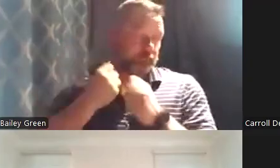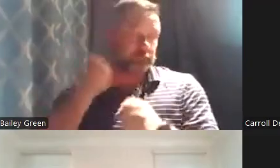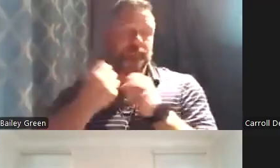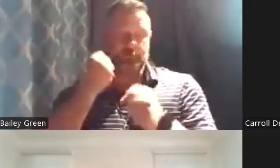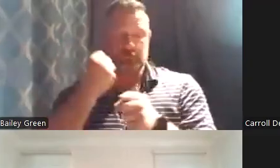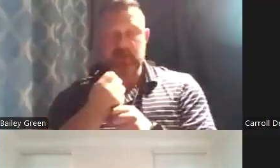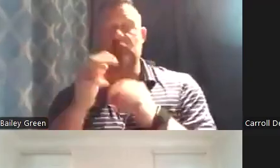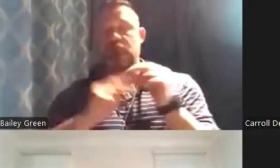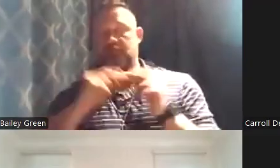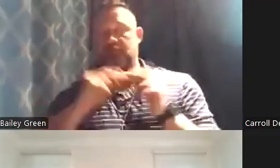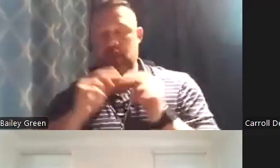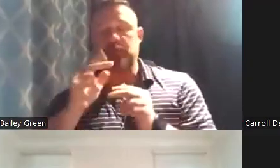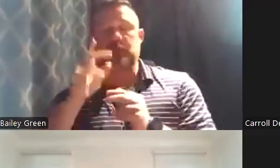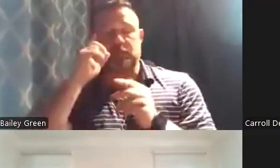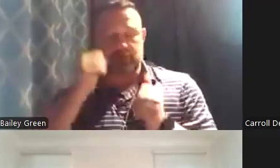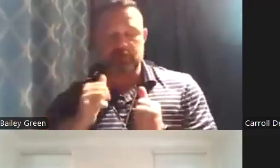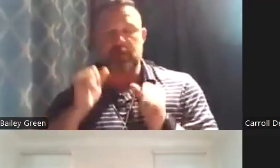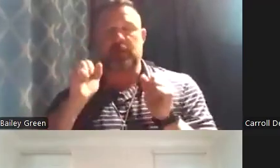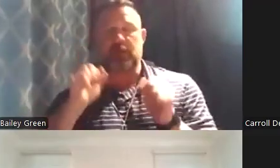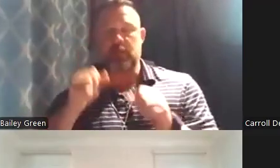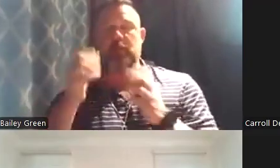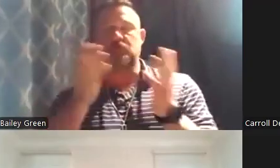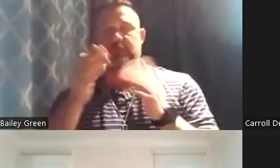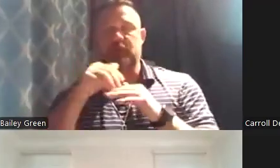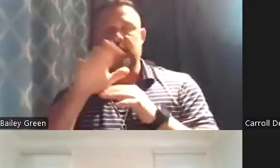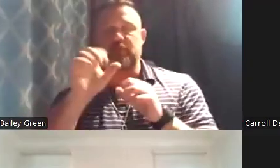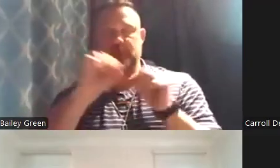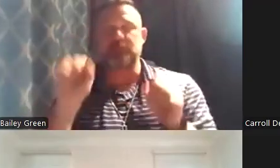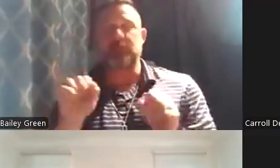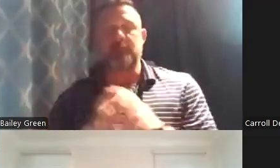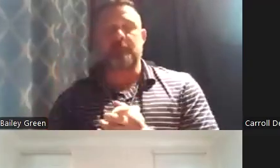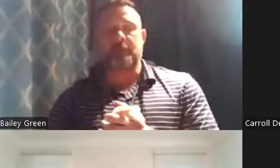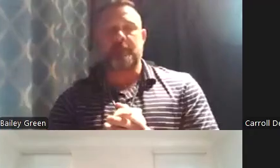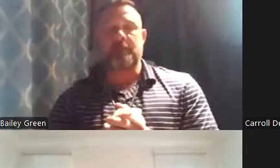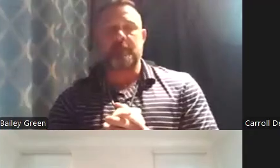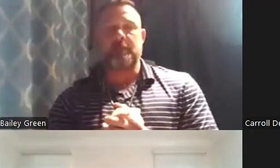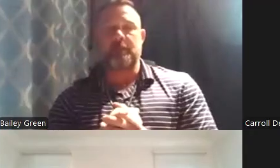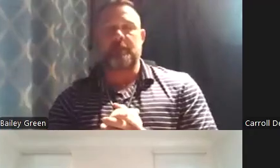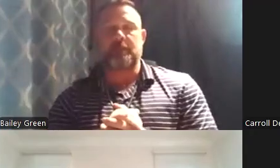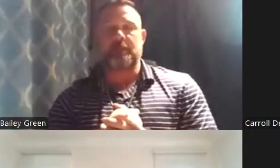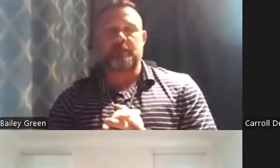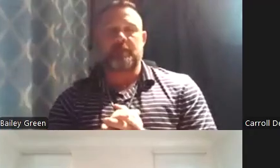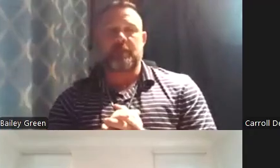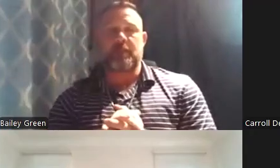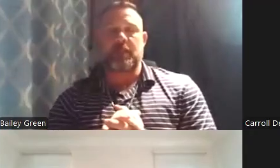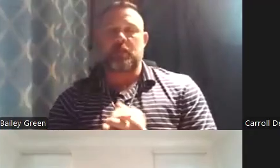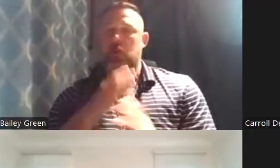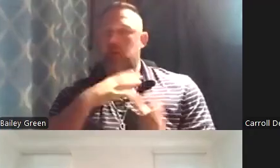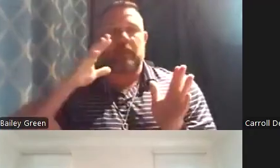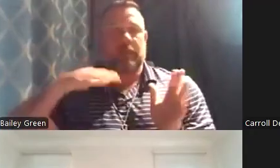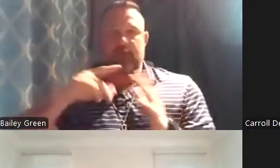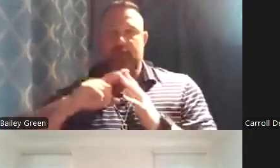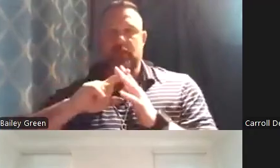on building a dementia-capable healthcare services delivery system, and we have lots to go. We haven't even started